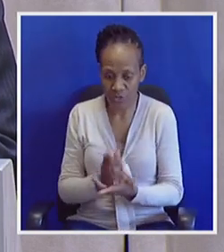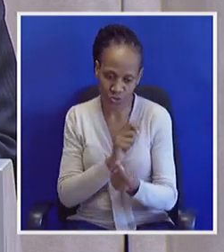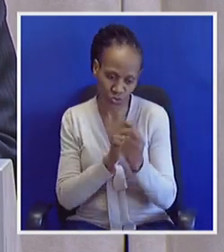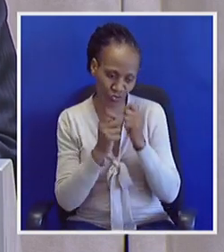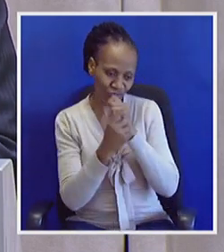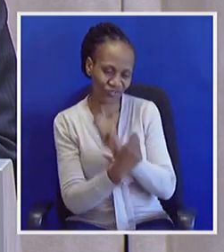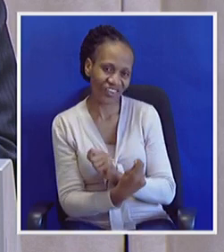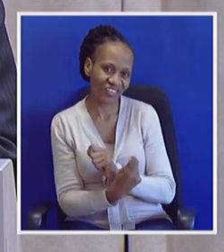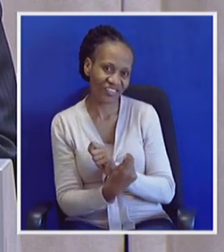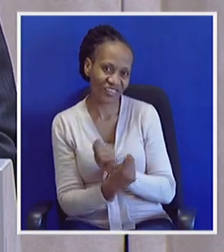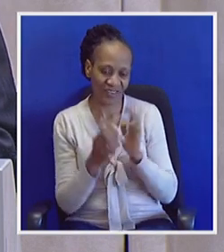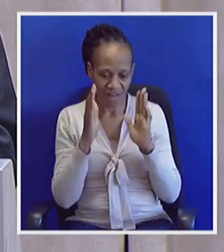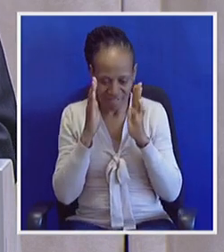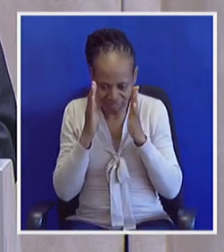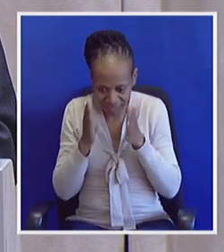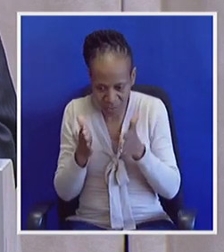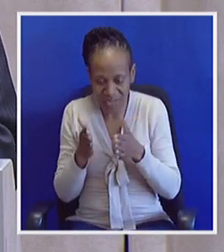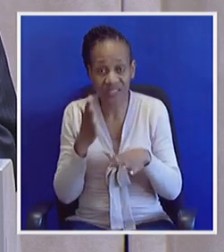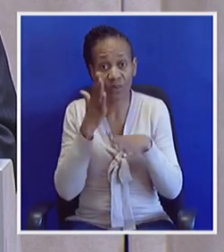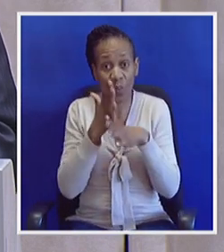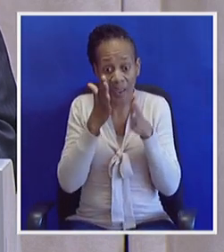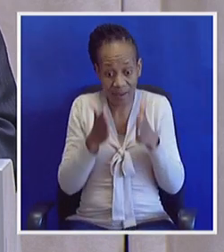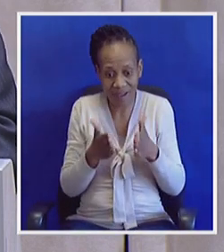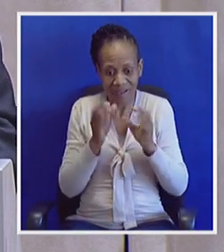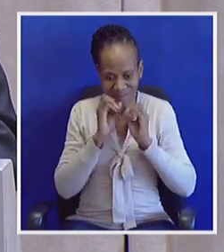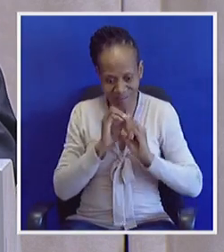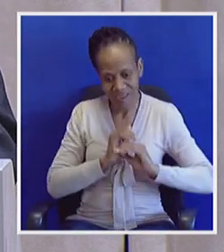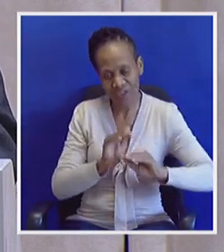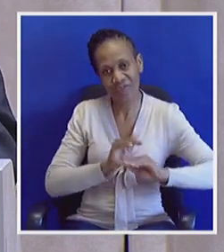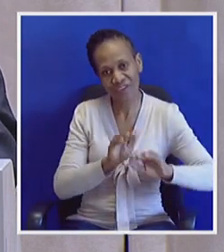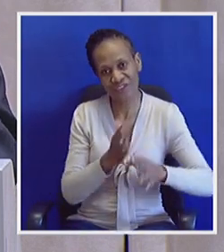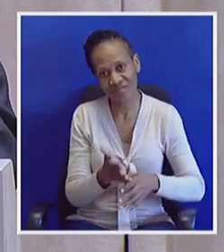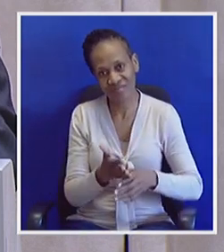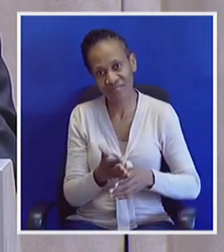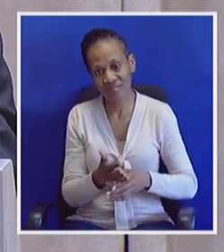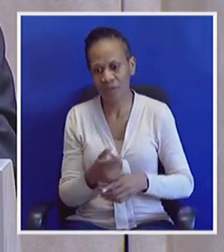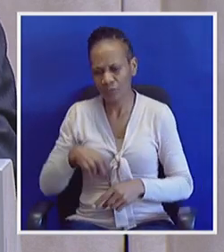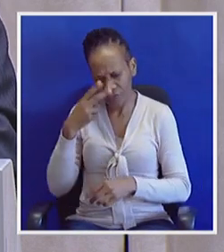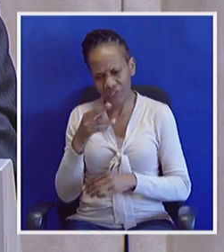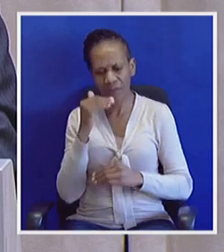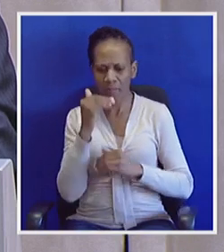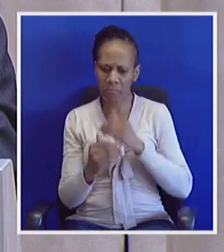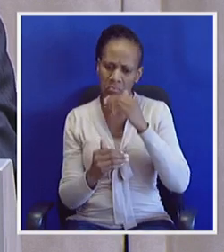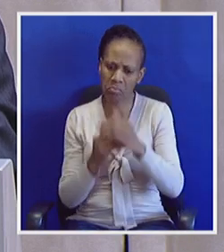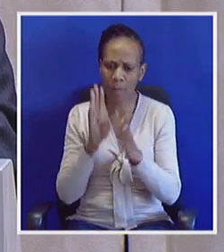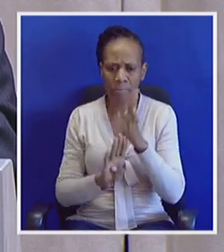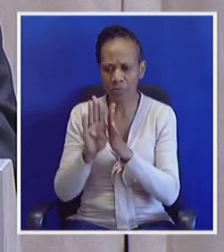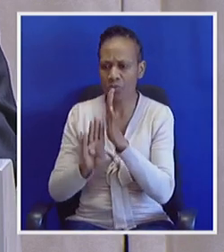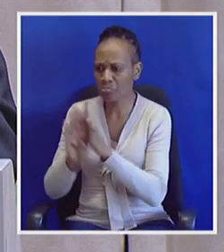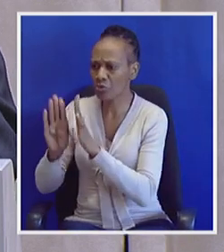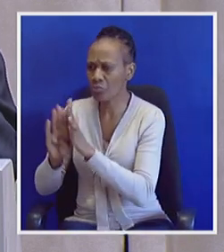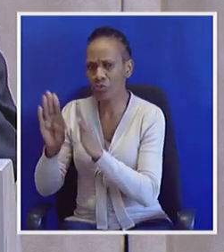revitalization and focus on worker education. Now, notable progress has been made towards achieving these